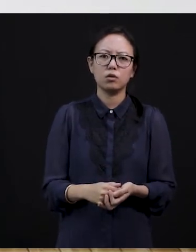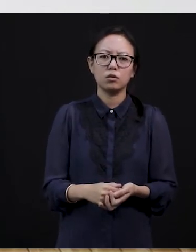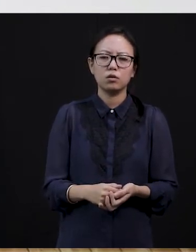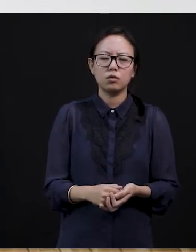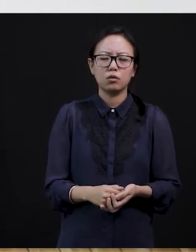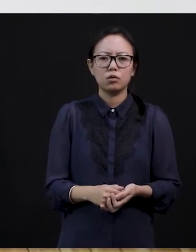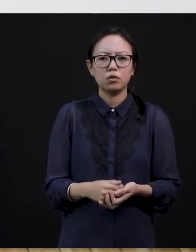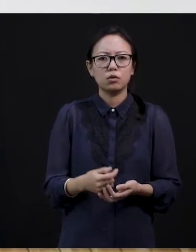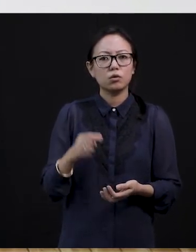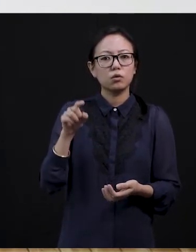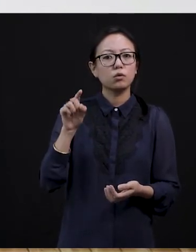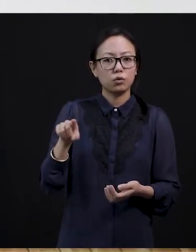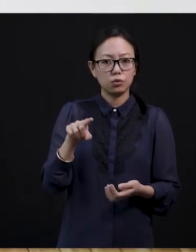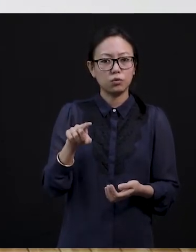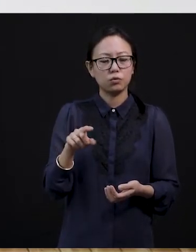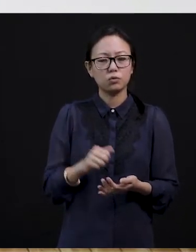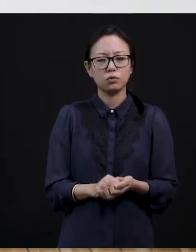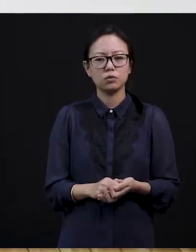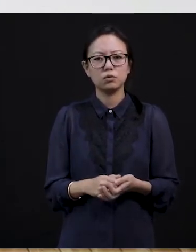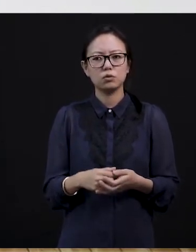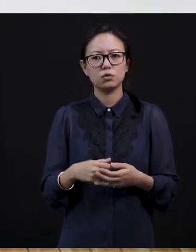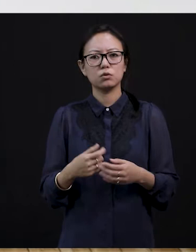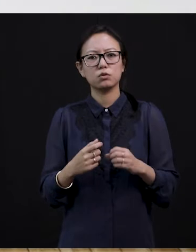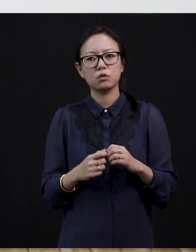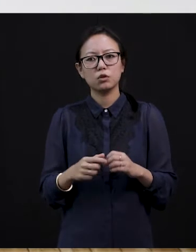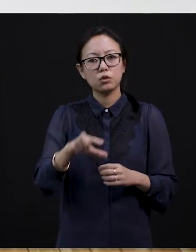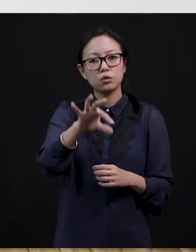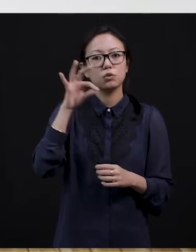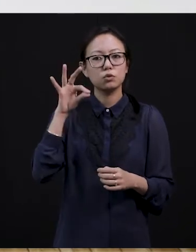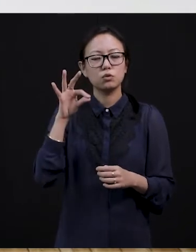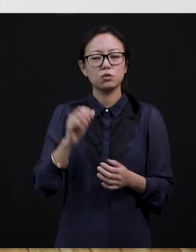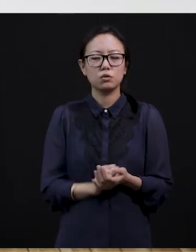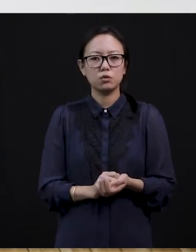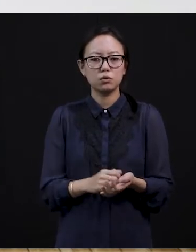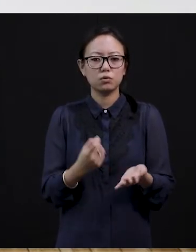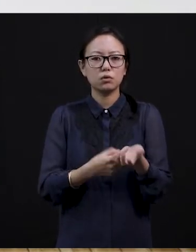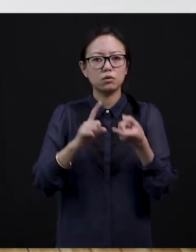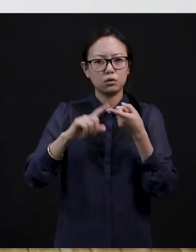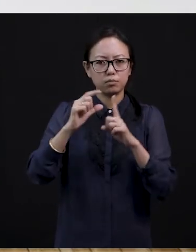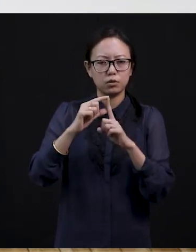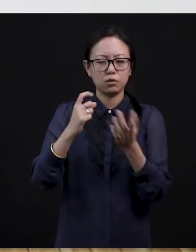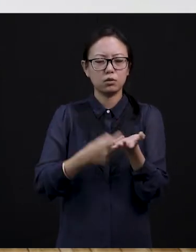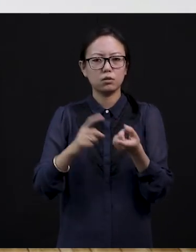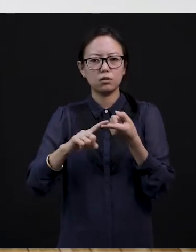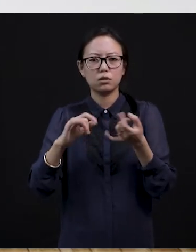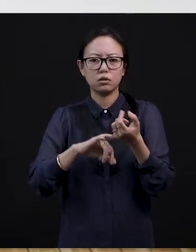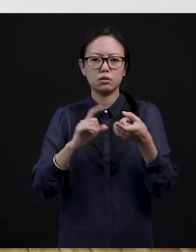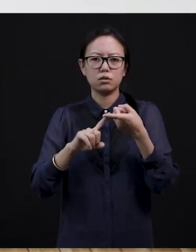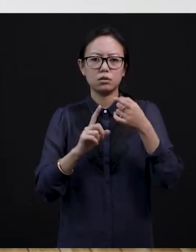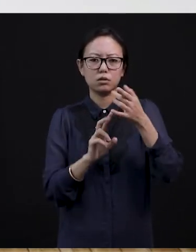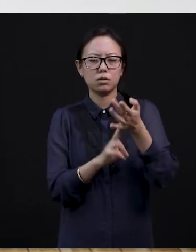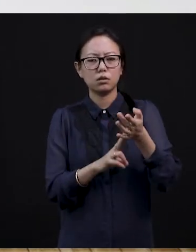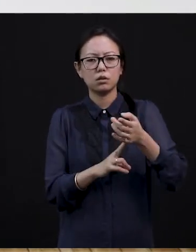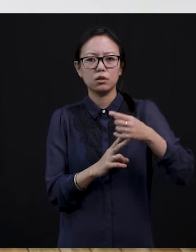participation and public accountability. So whoever has been elected as my representative is accountable for his